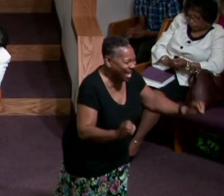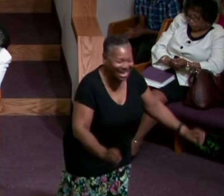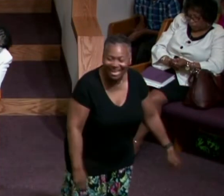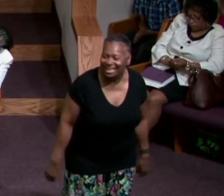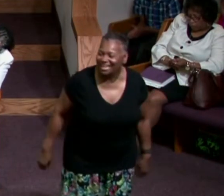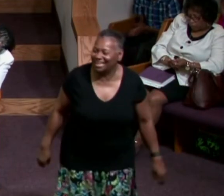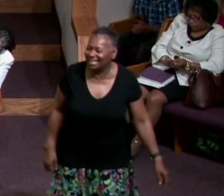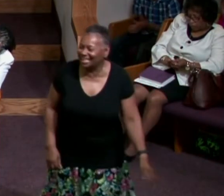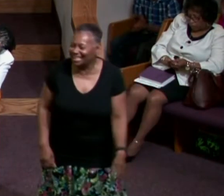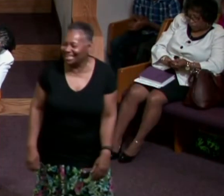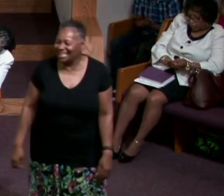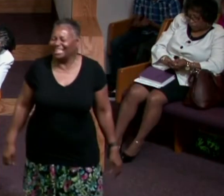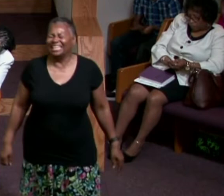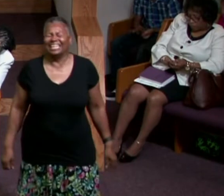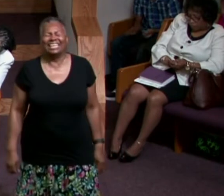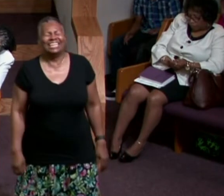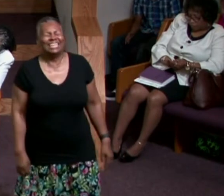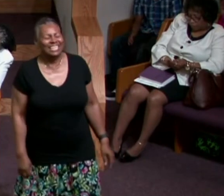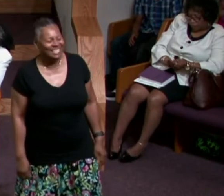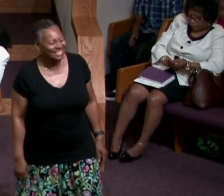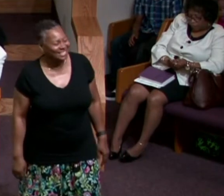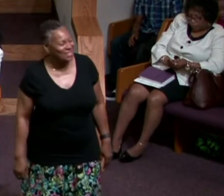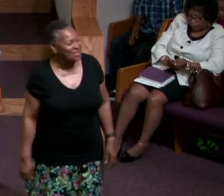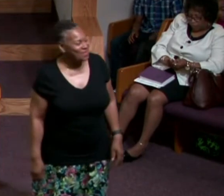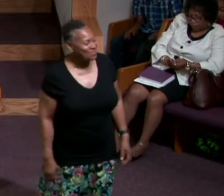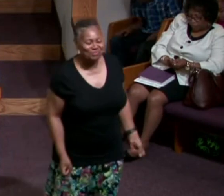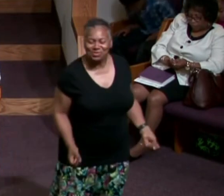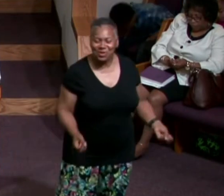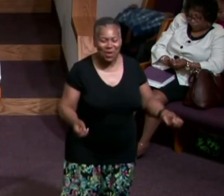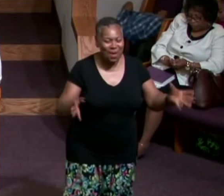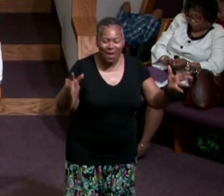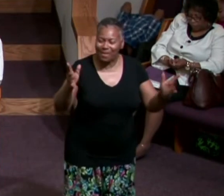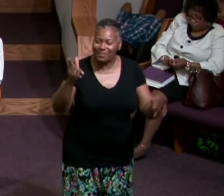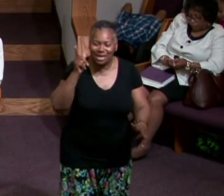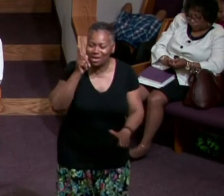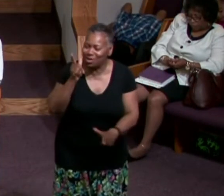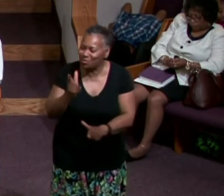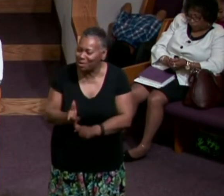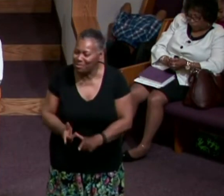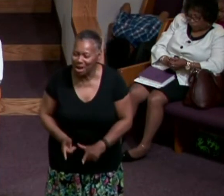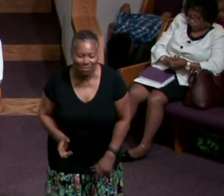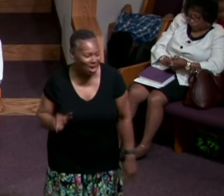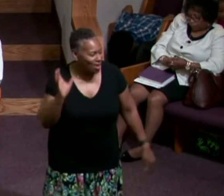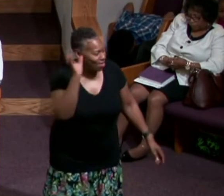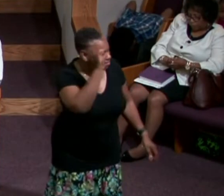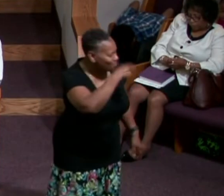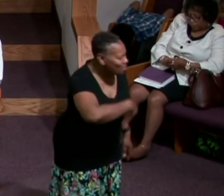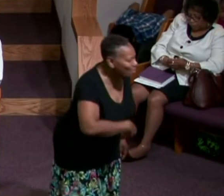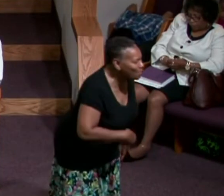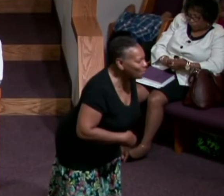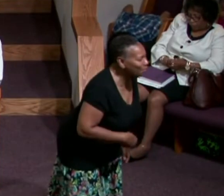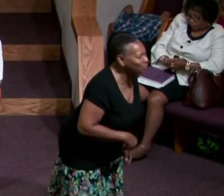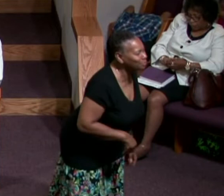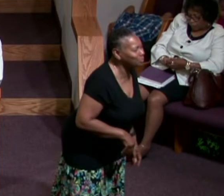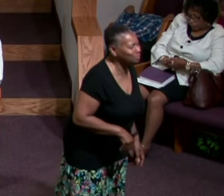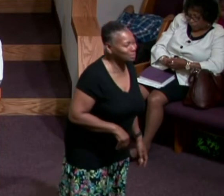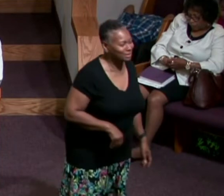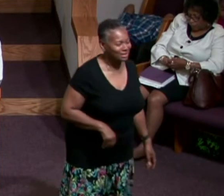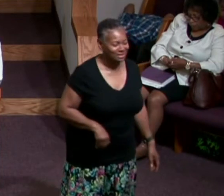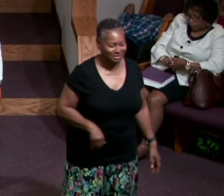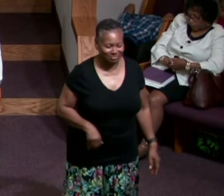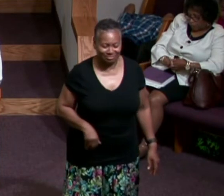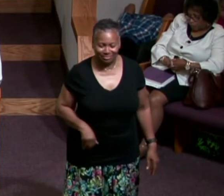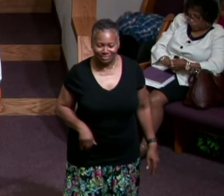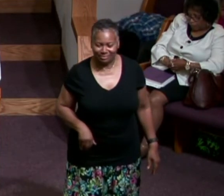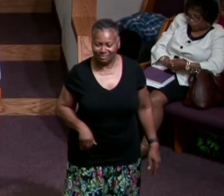I'm gonna be real this morning, because too many sisters are being duped by the okey-doke.